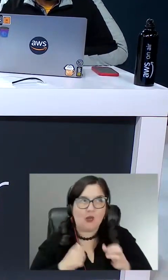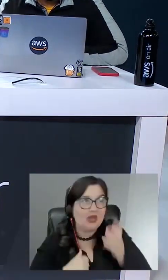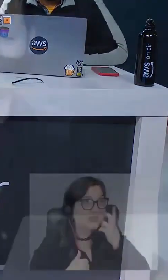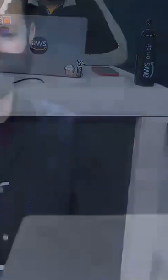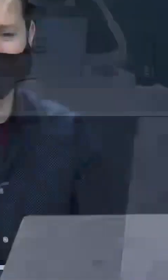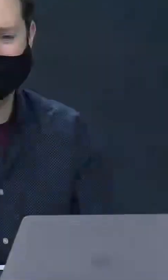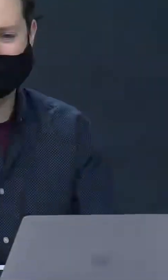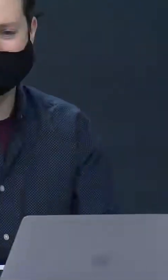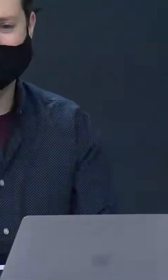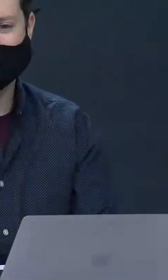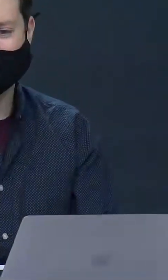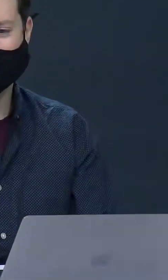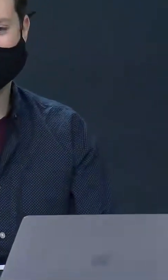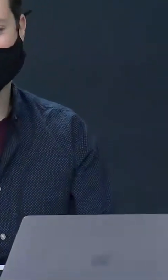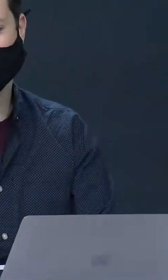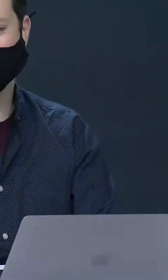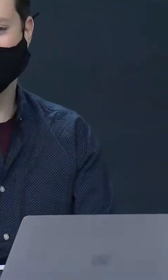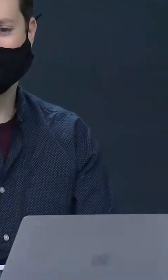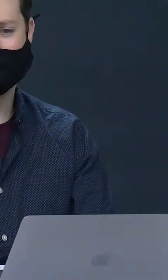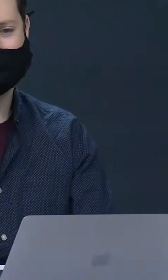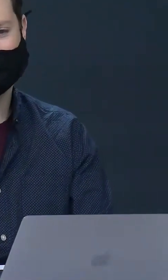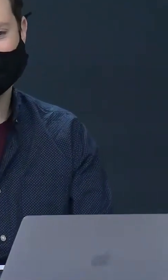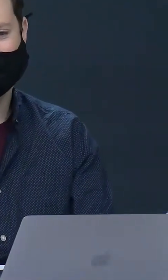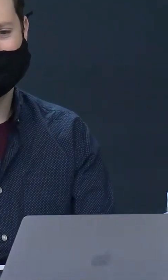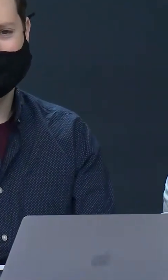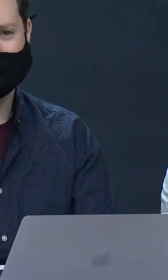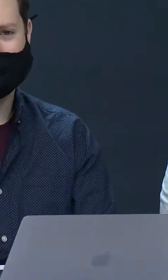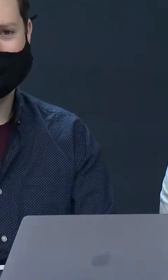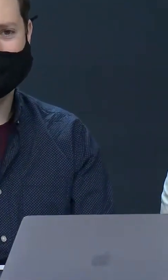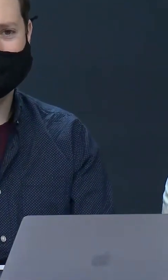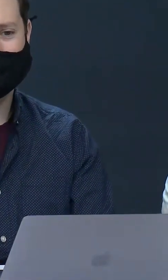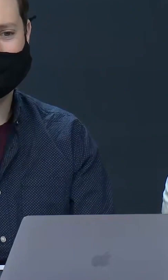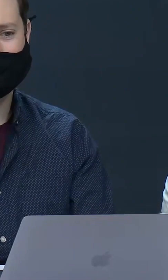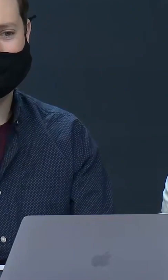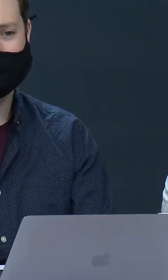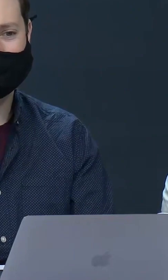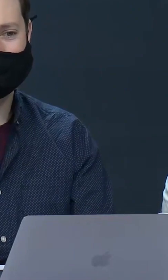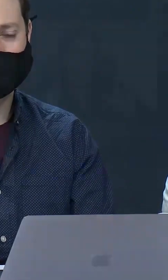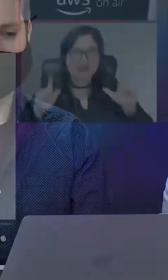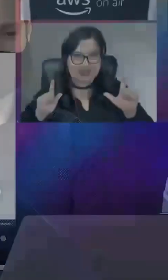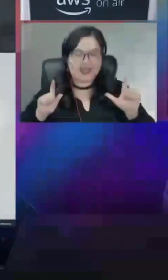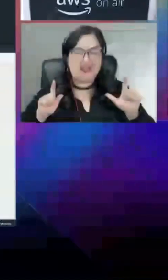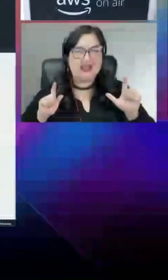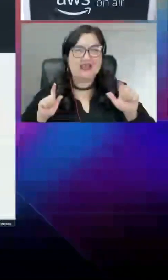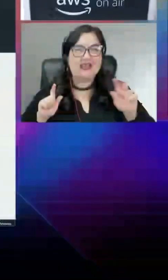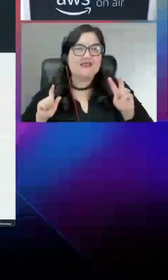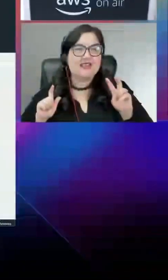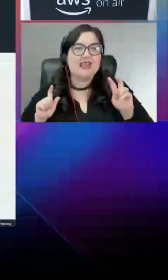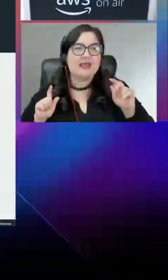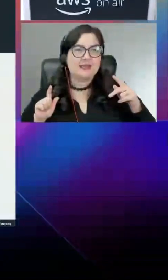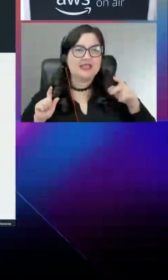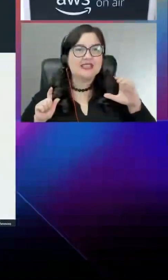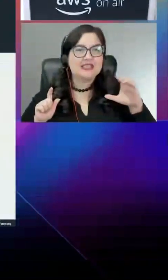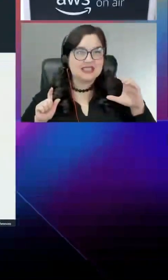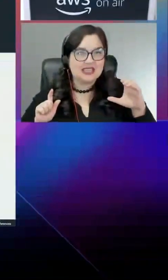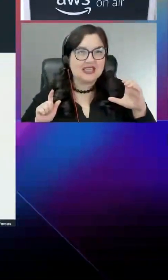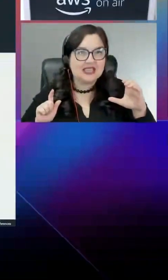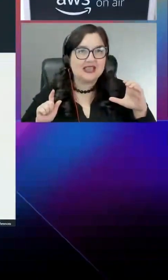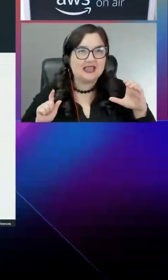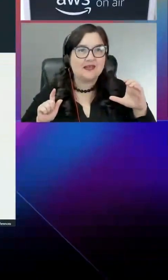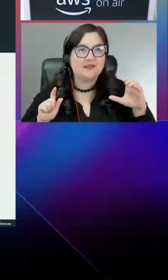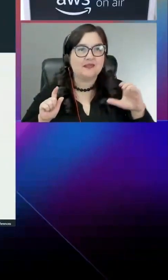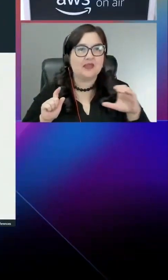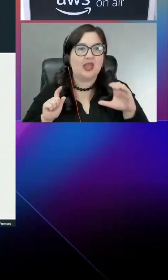absolutely. So I'm here logged in to the VPC console. So I'm down here in the Cloud WAN